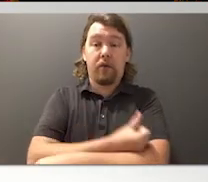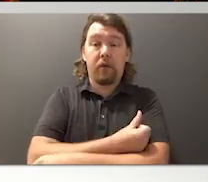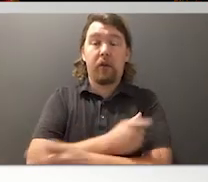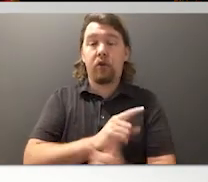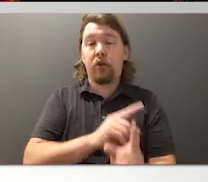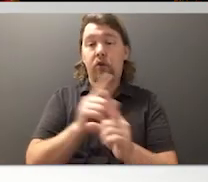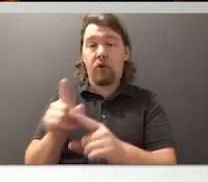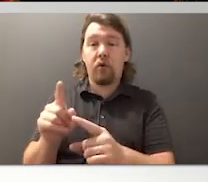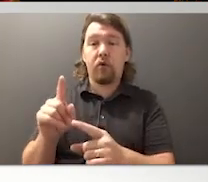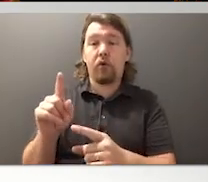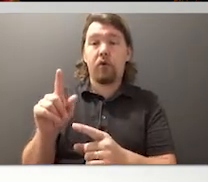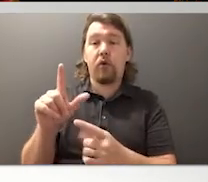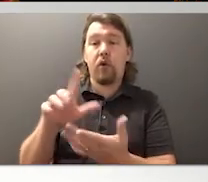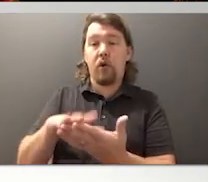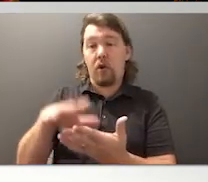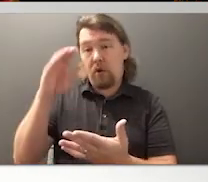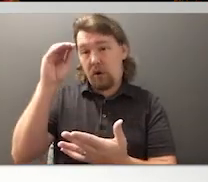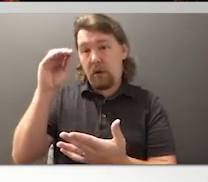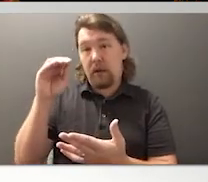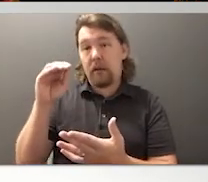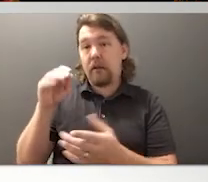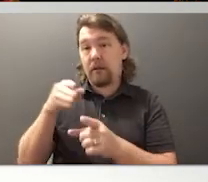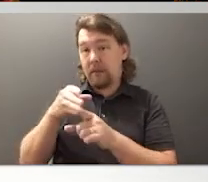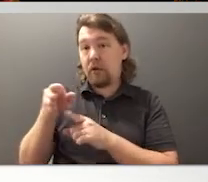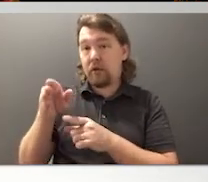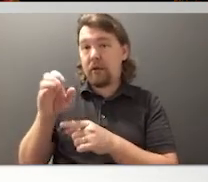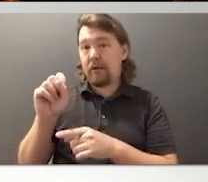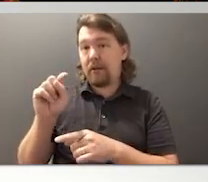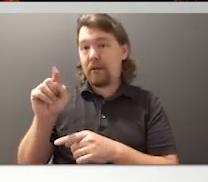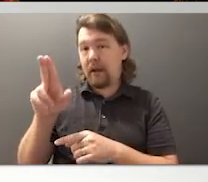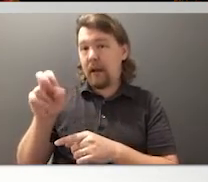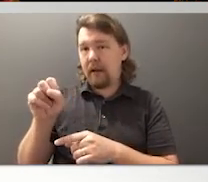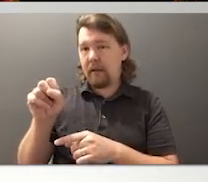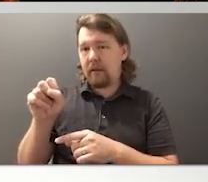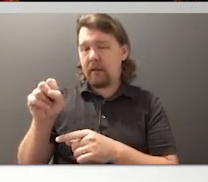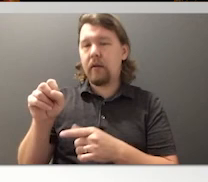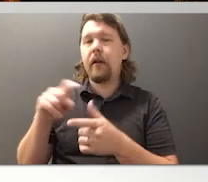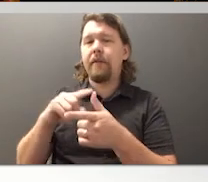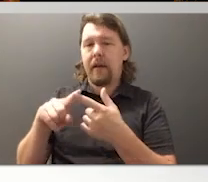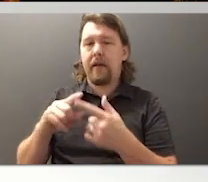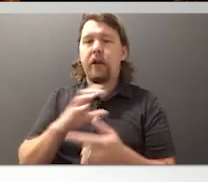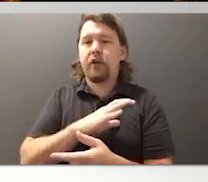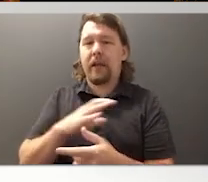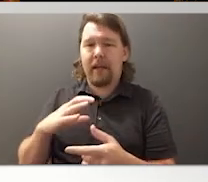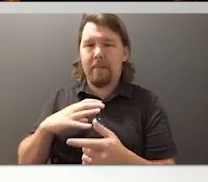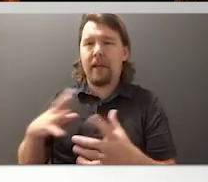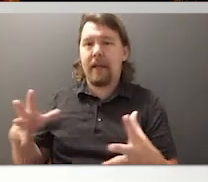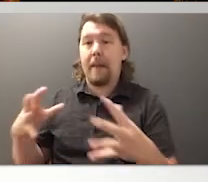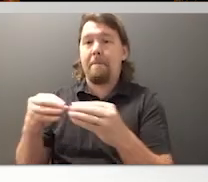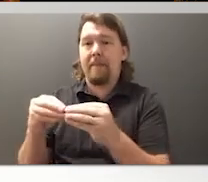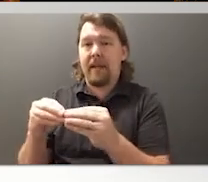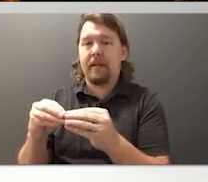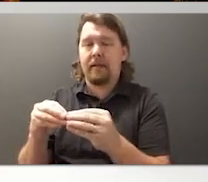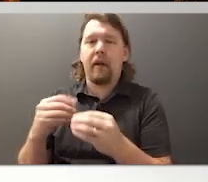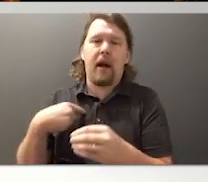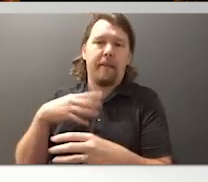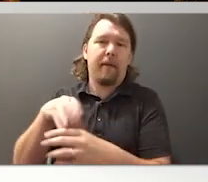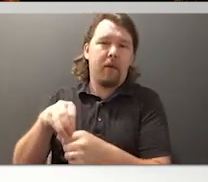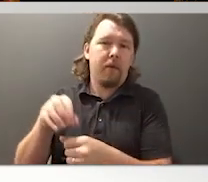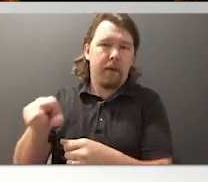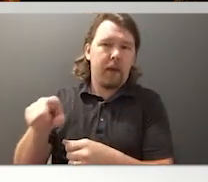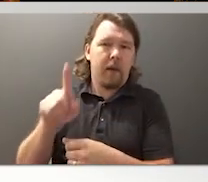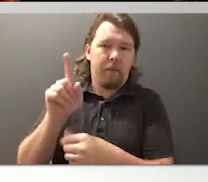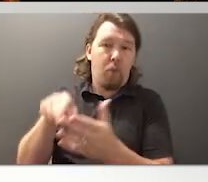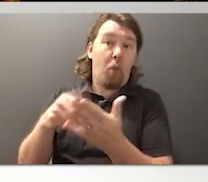say, when a pre-authorization goes to the learning specialist status, there is a committee that